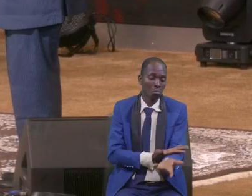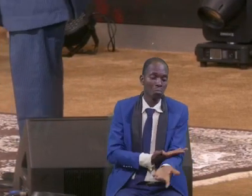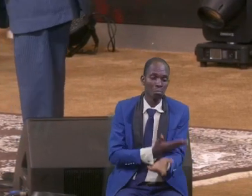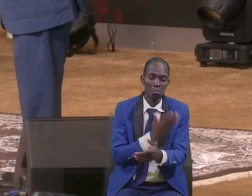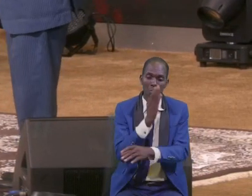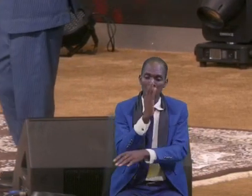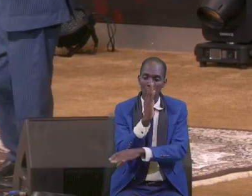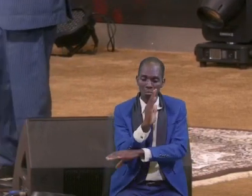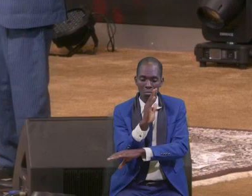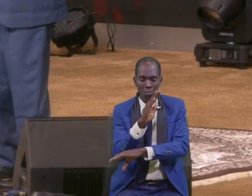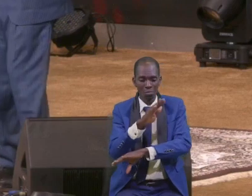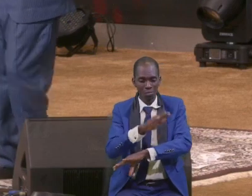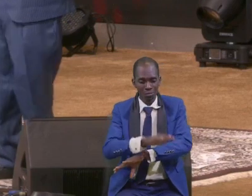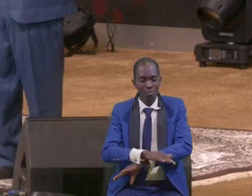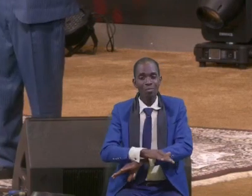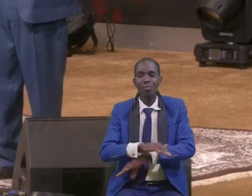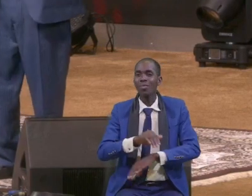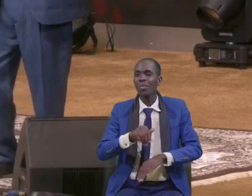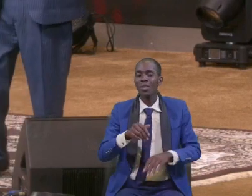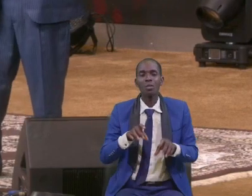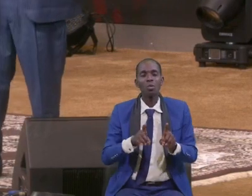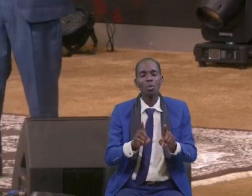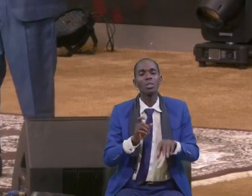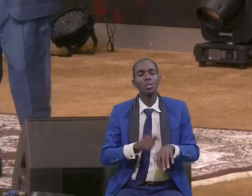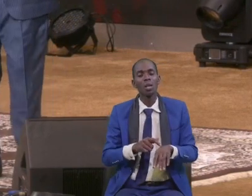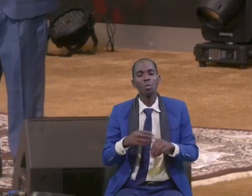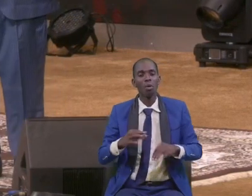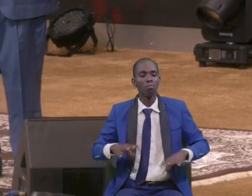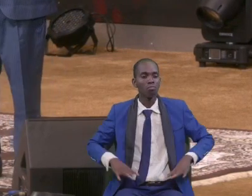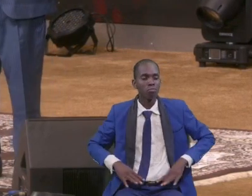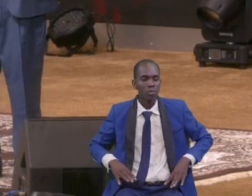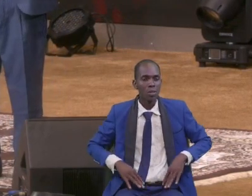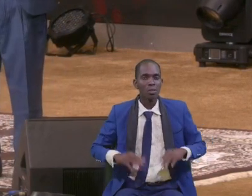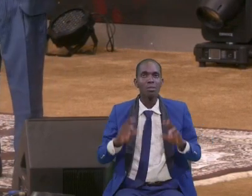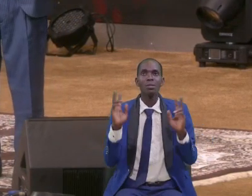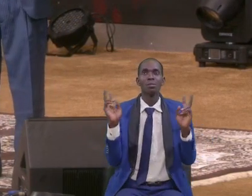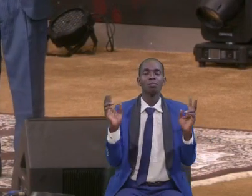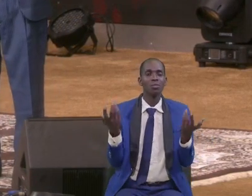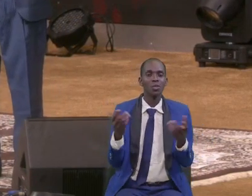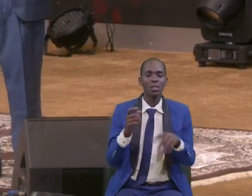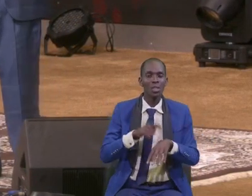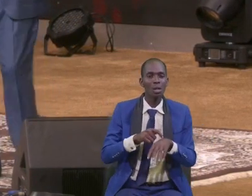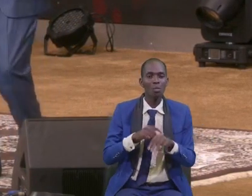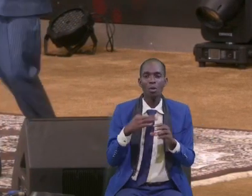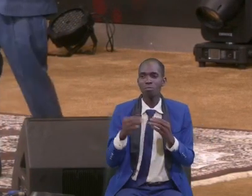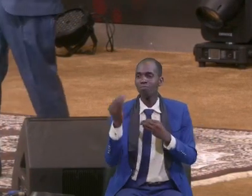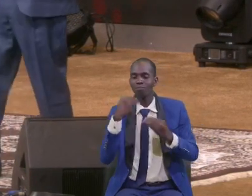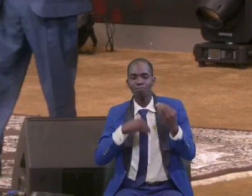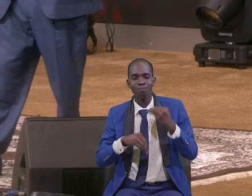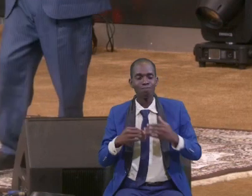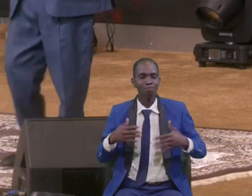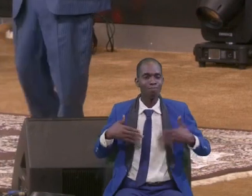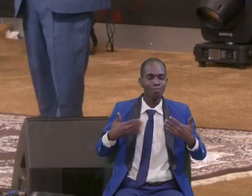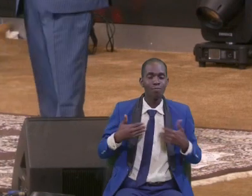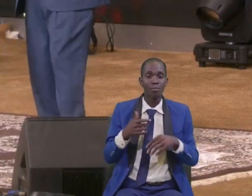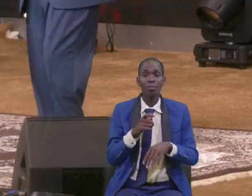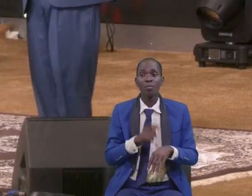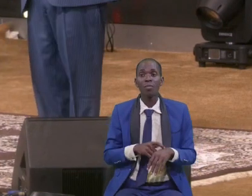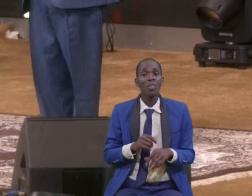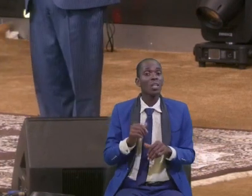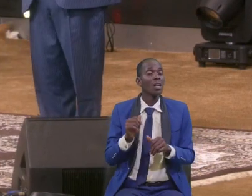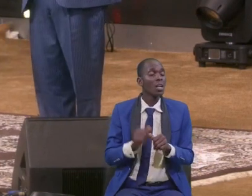in the morning, during the holidays and festivities, temptations. Everything in this world has